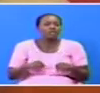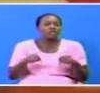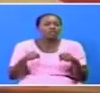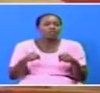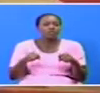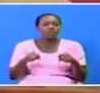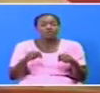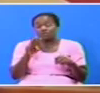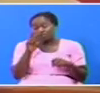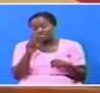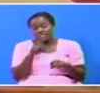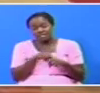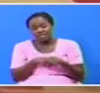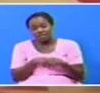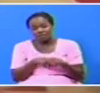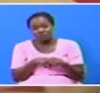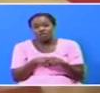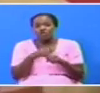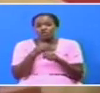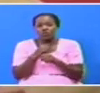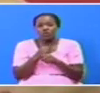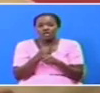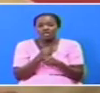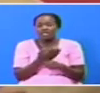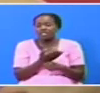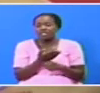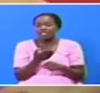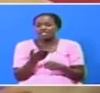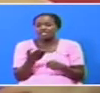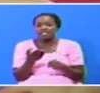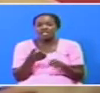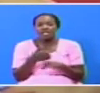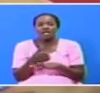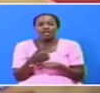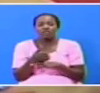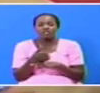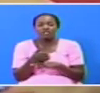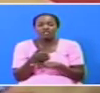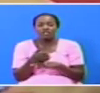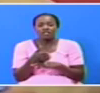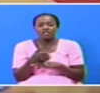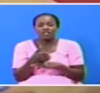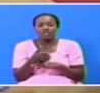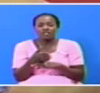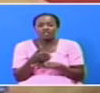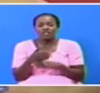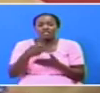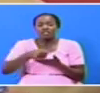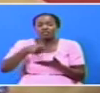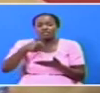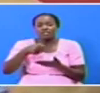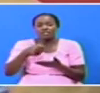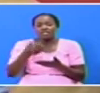You see, when we were doing this audit, it's after the end of the financial year. And as I